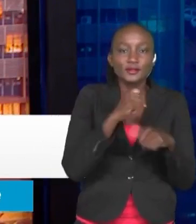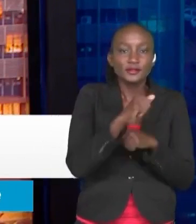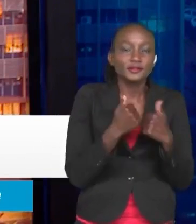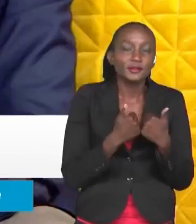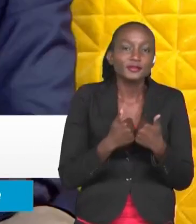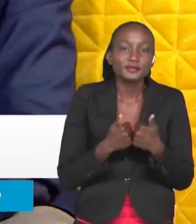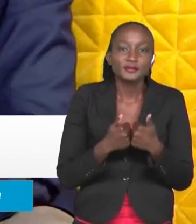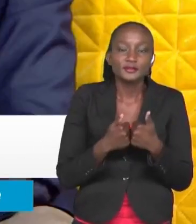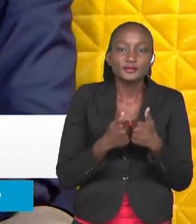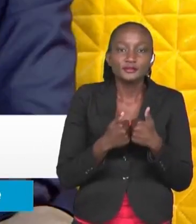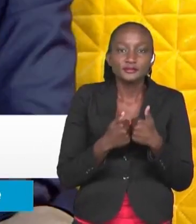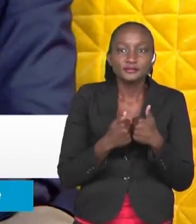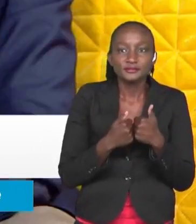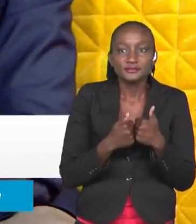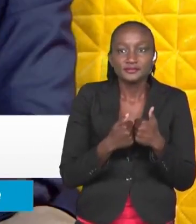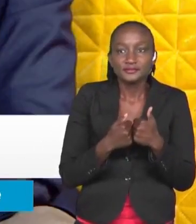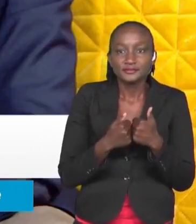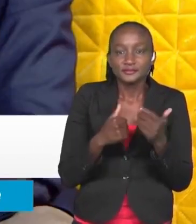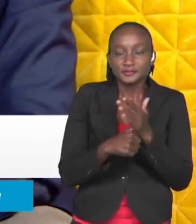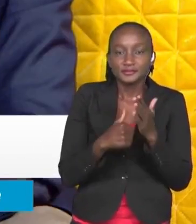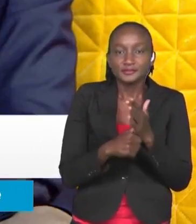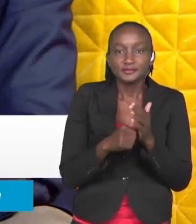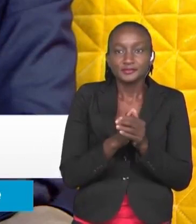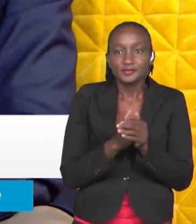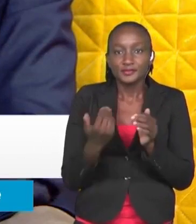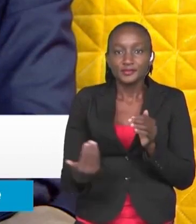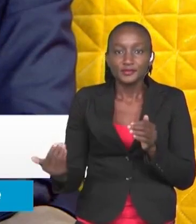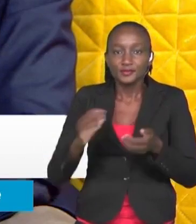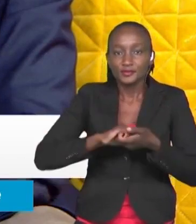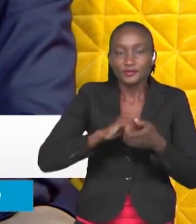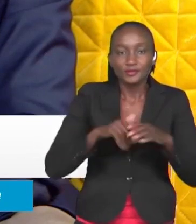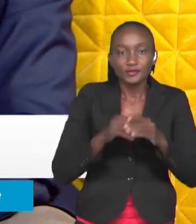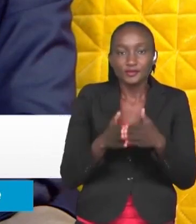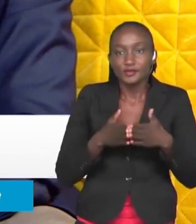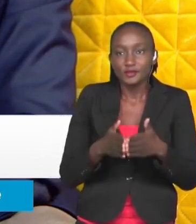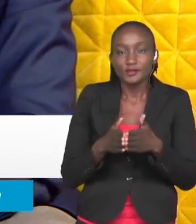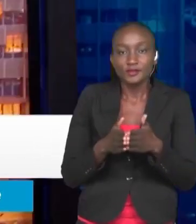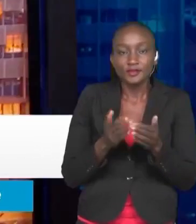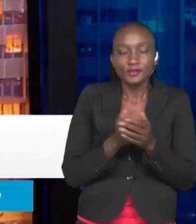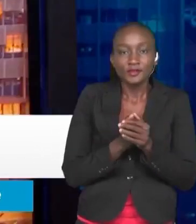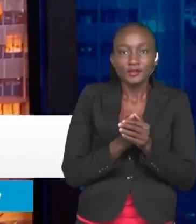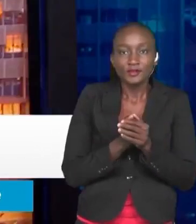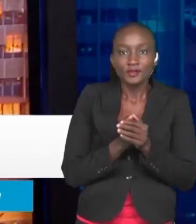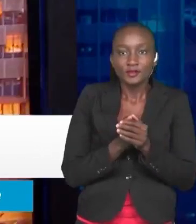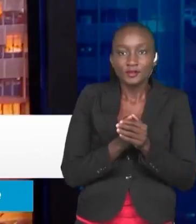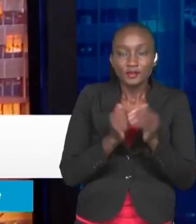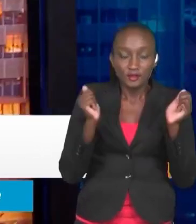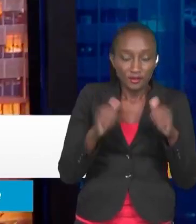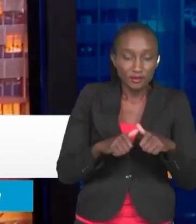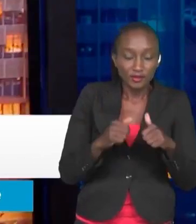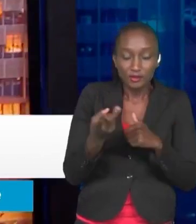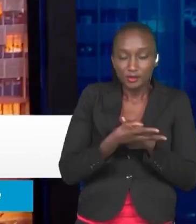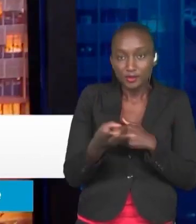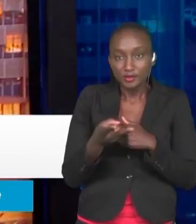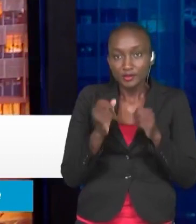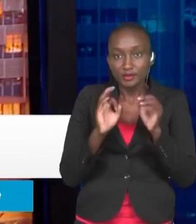is now the problem of children engaging in sex, say consensually, even though